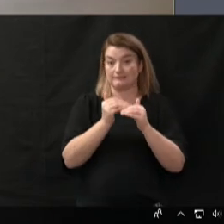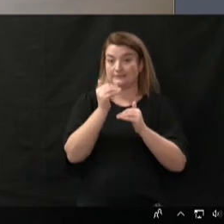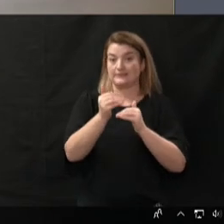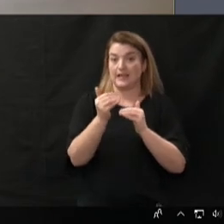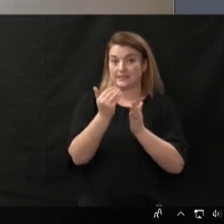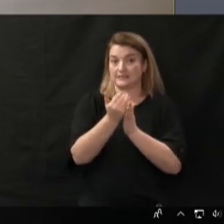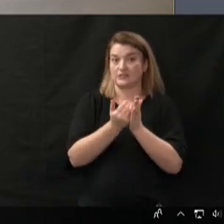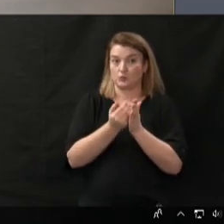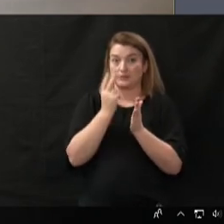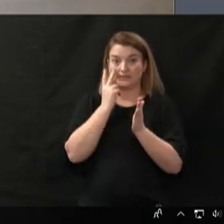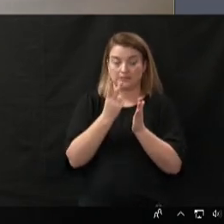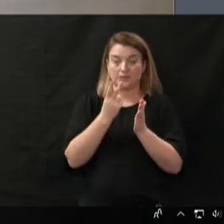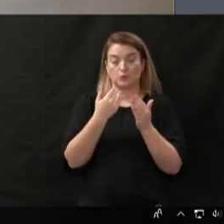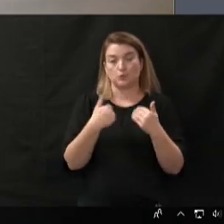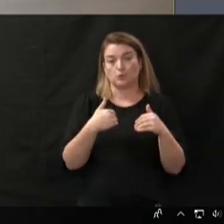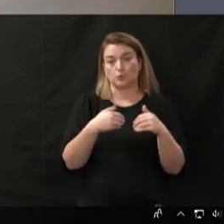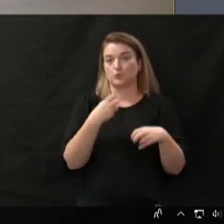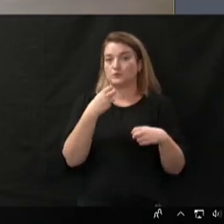see.